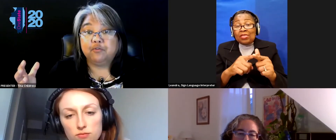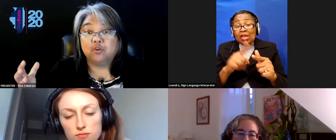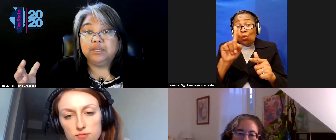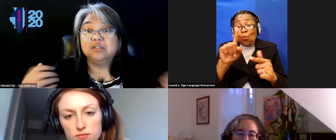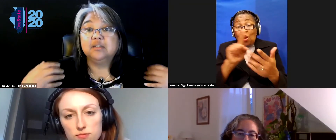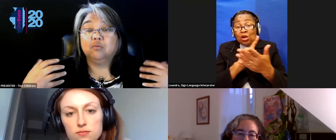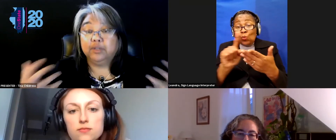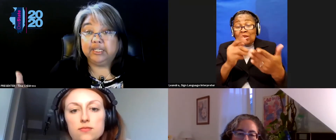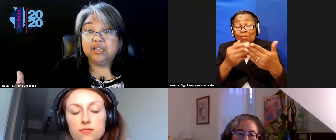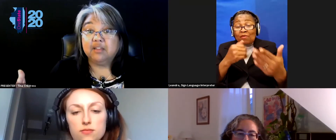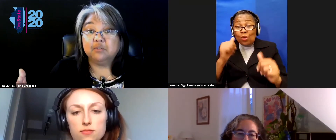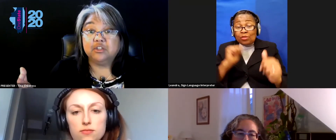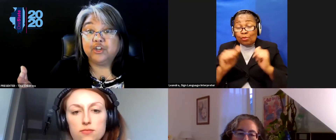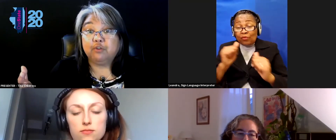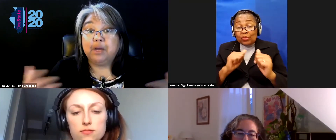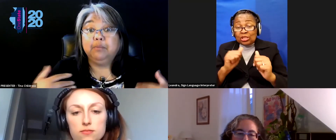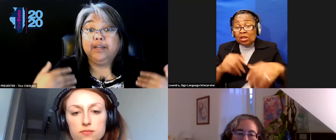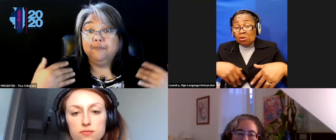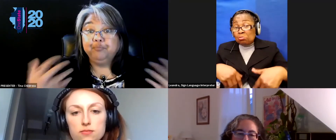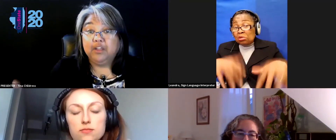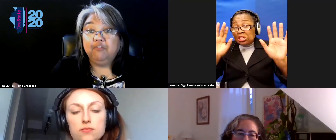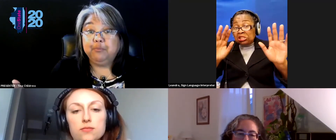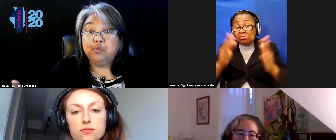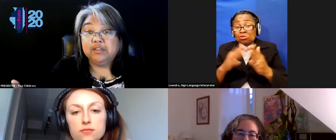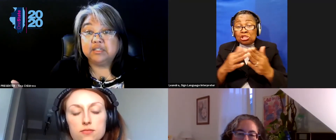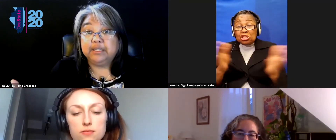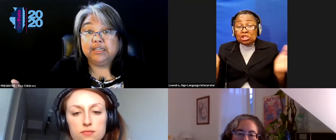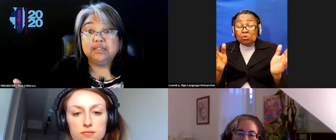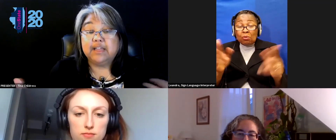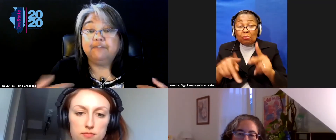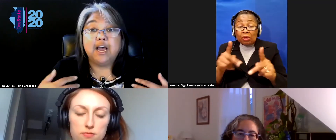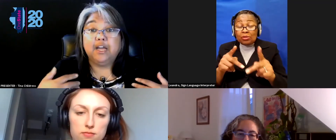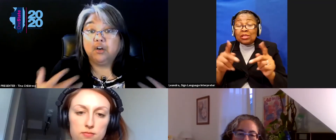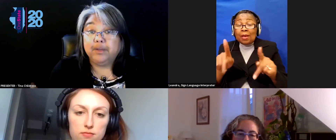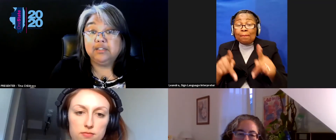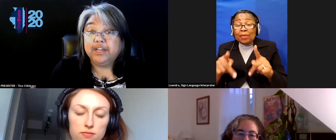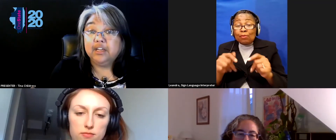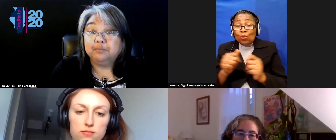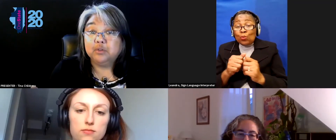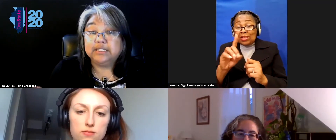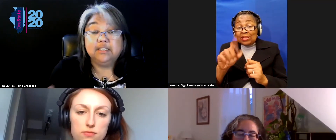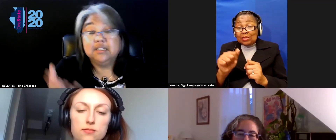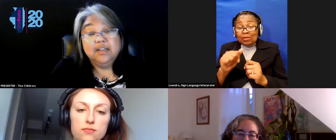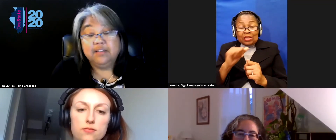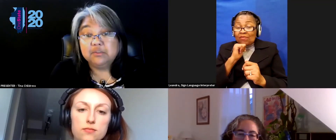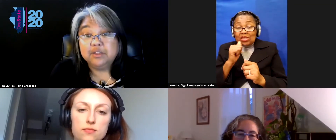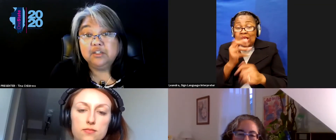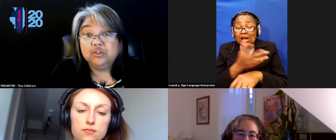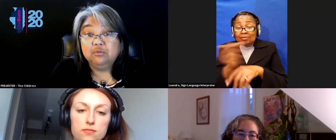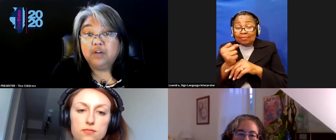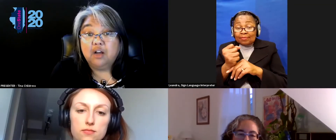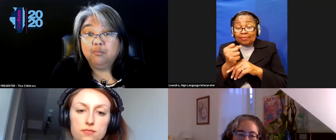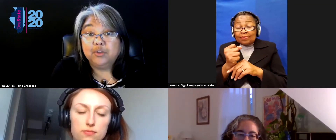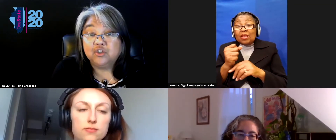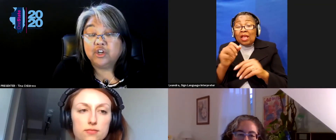the performance, releasing them to the general public. If people with disabilities have not already taken up those seats, that's what they